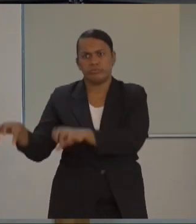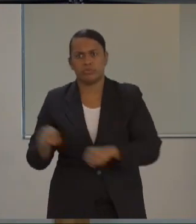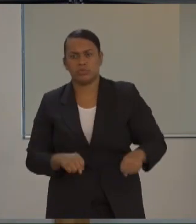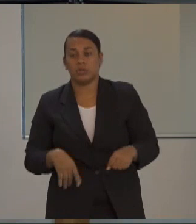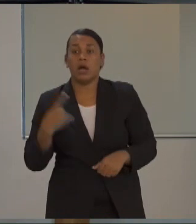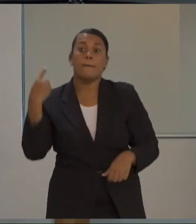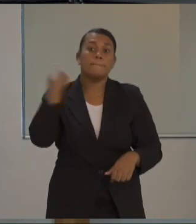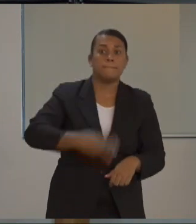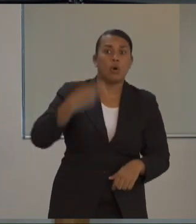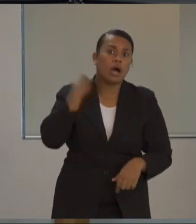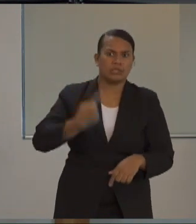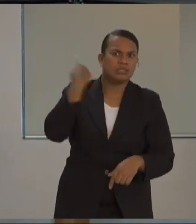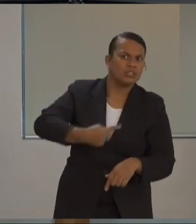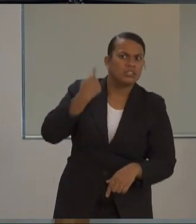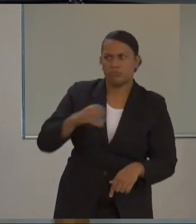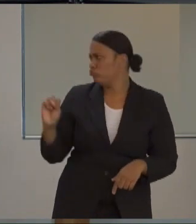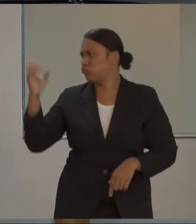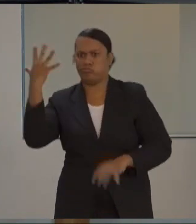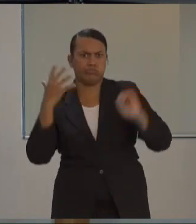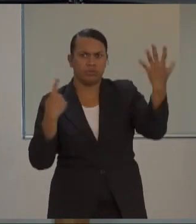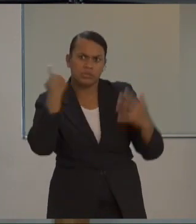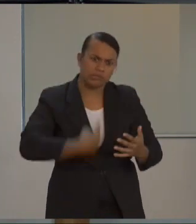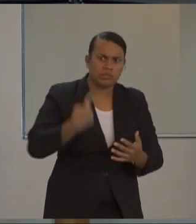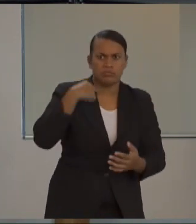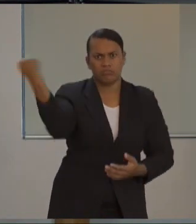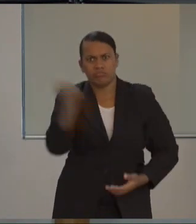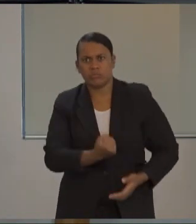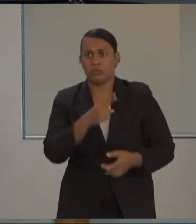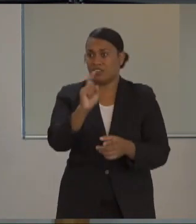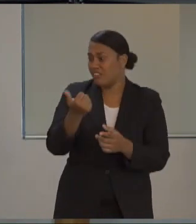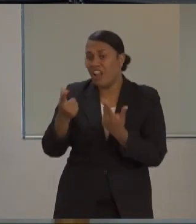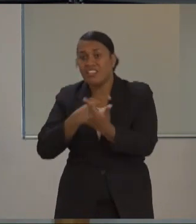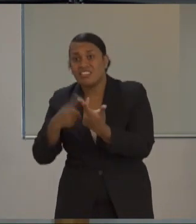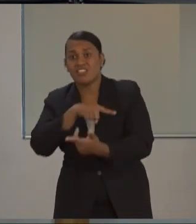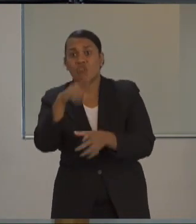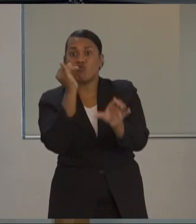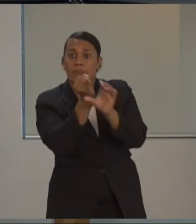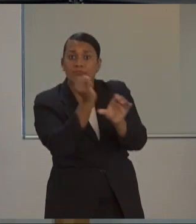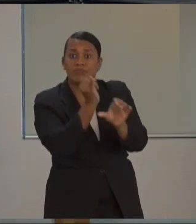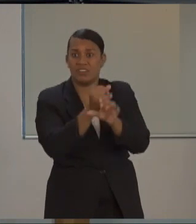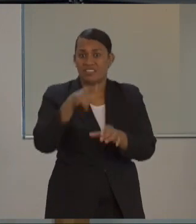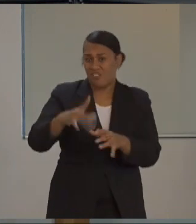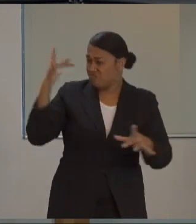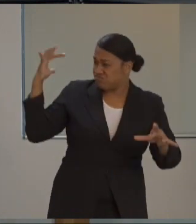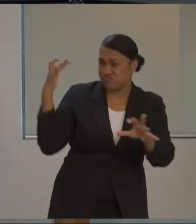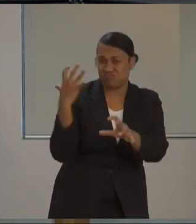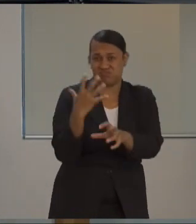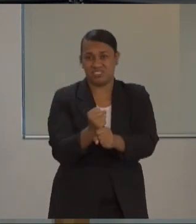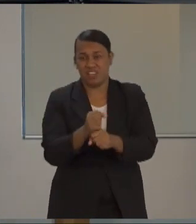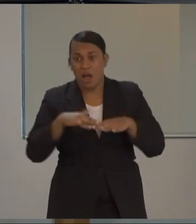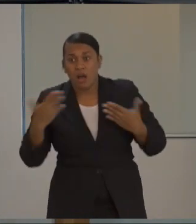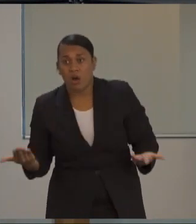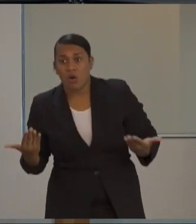happened we are also, but if you look at the overall crime, with the posture that we'd adopted in